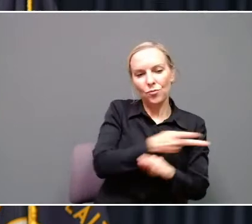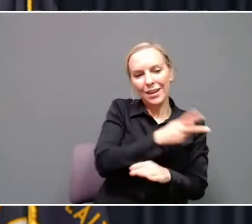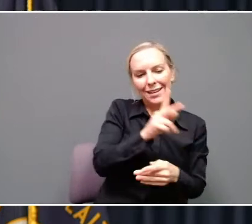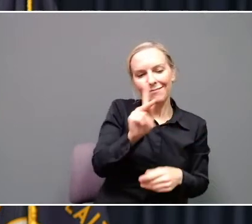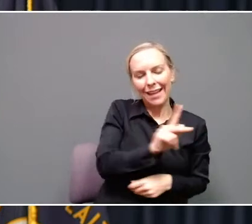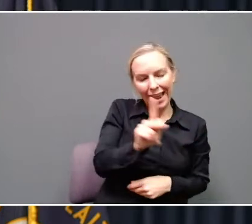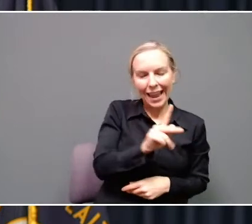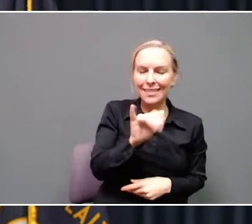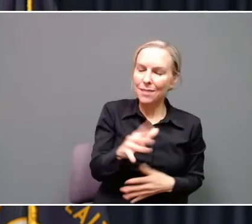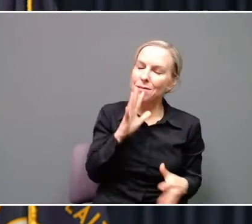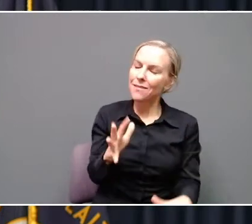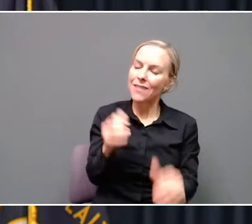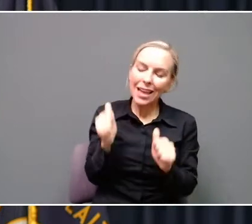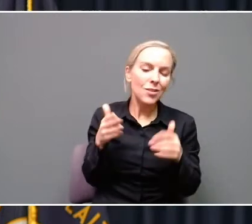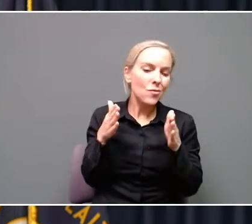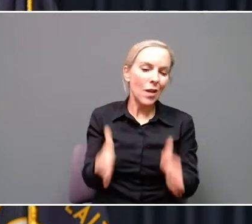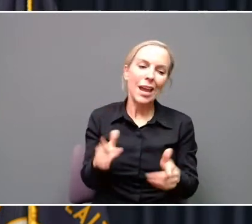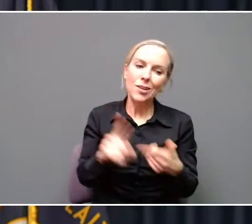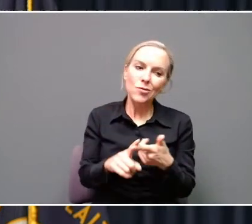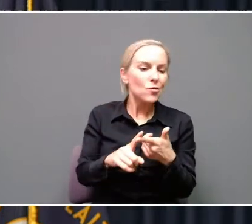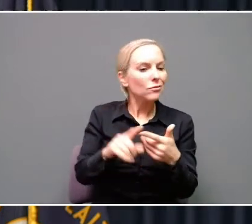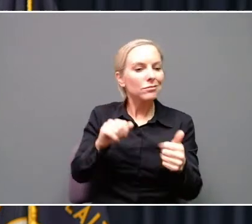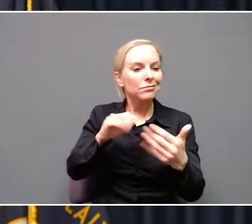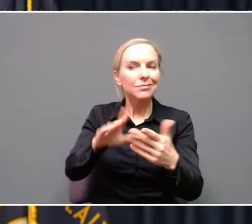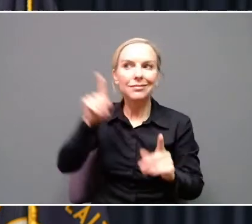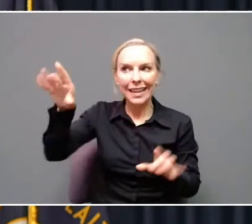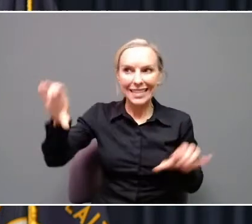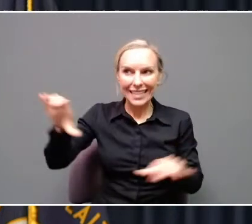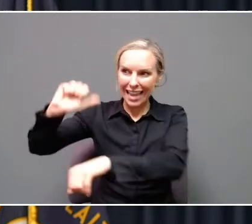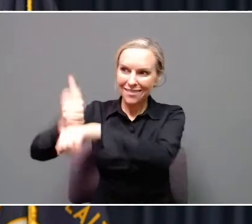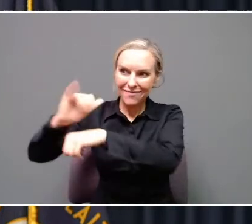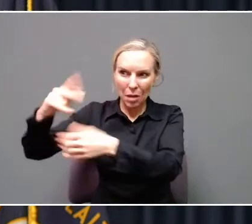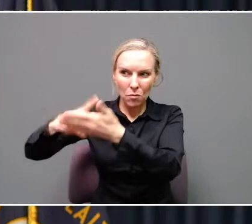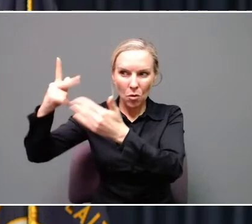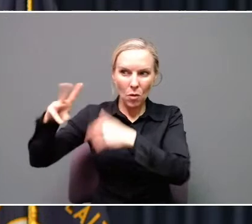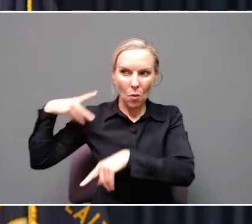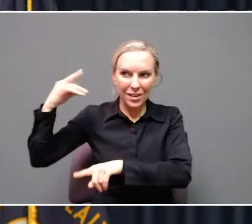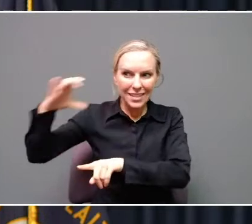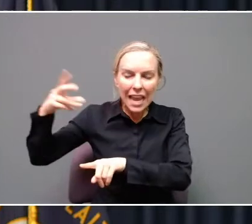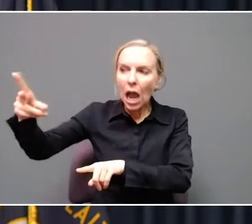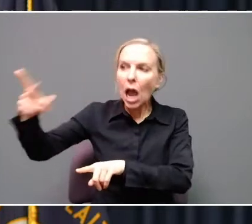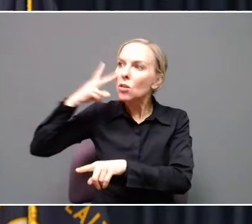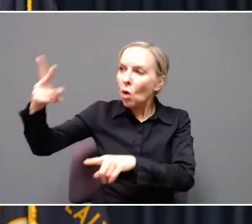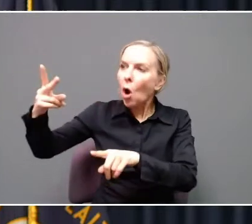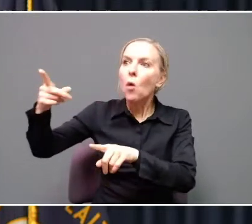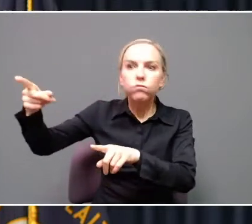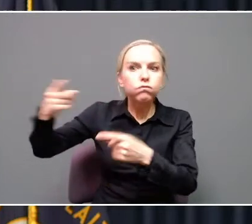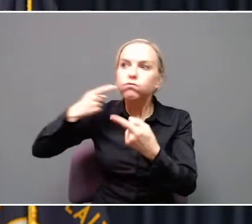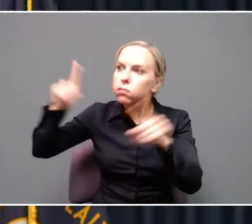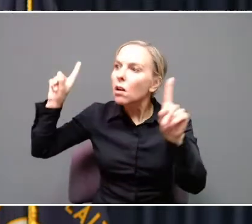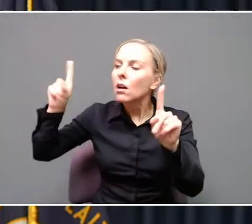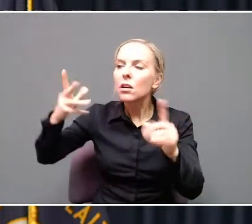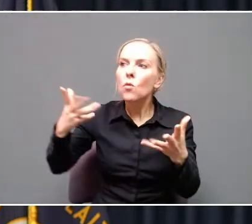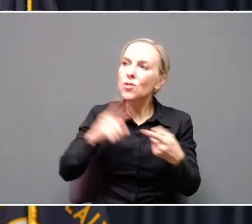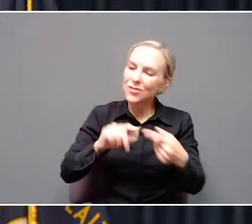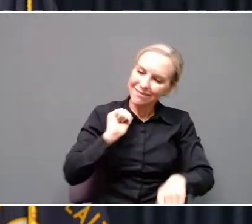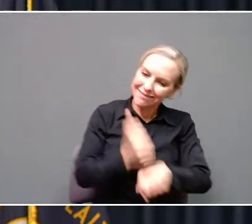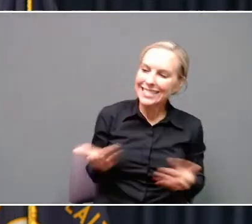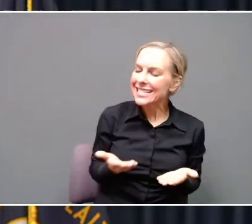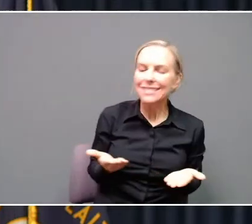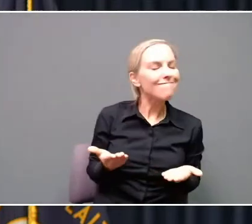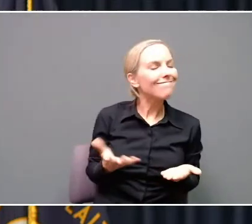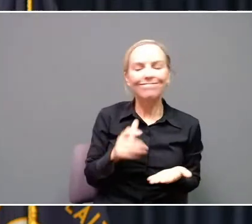10% in 1 year when they did it in Washington, D.C. I hope that we will see a state legislature willing to make that